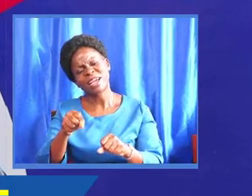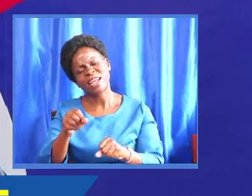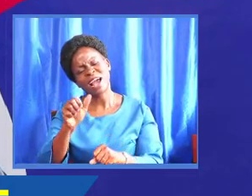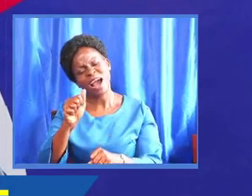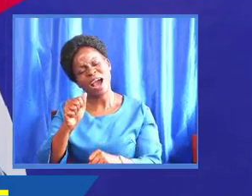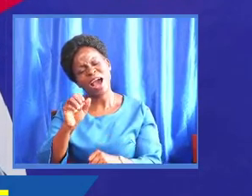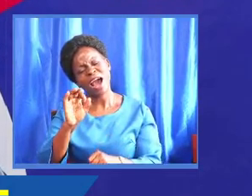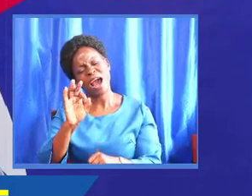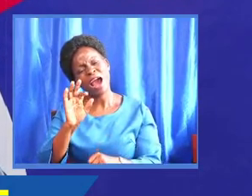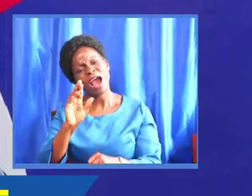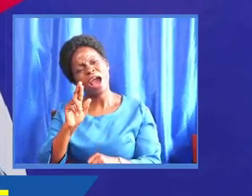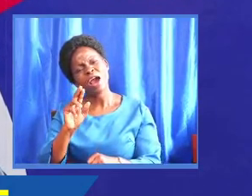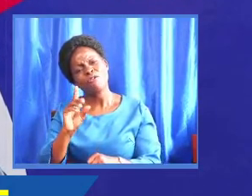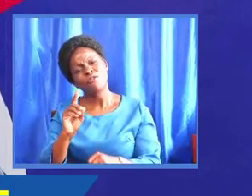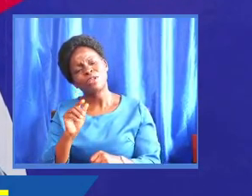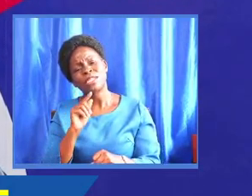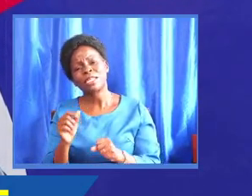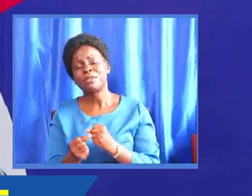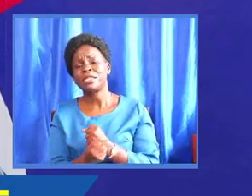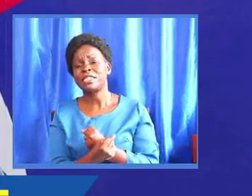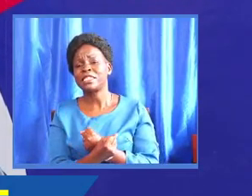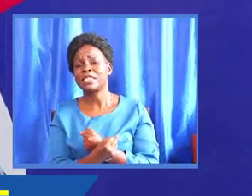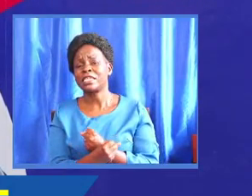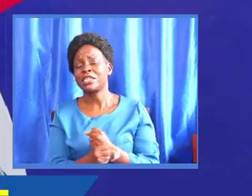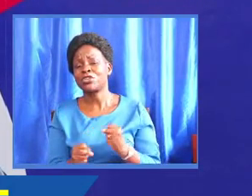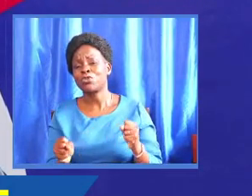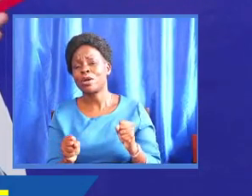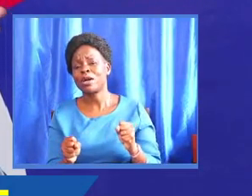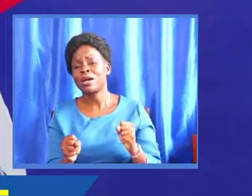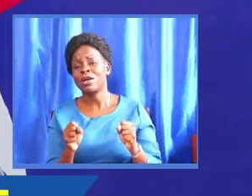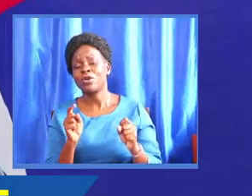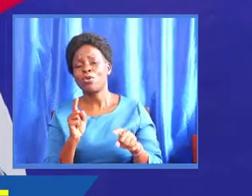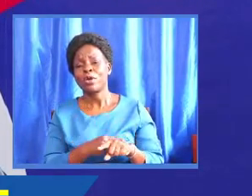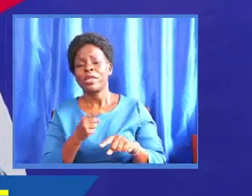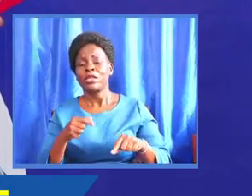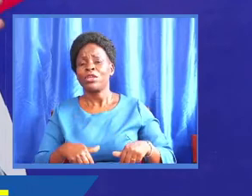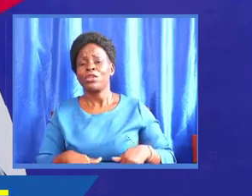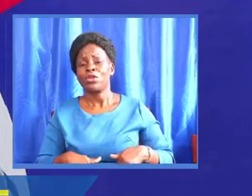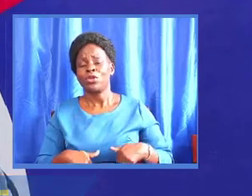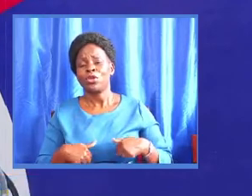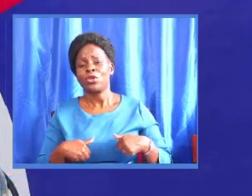And not only that, it's also secure. When you're living